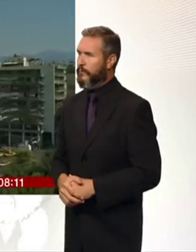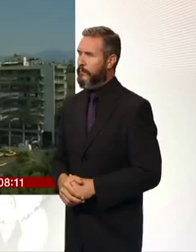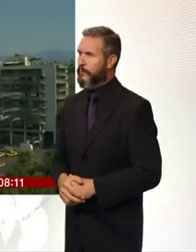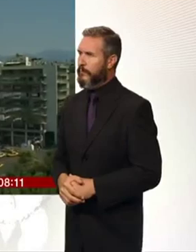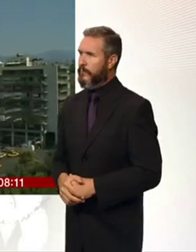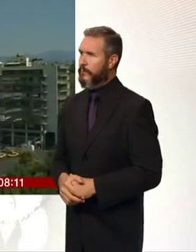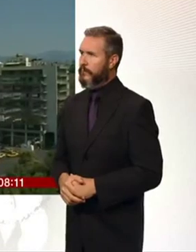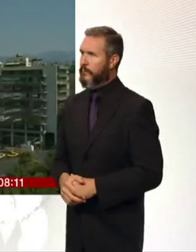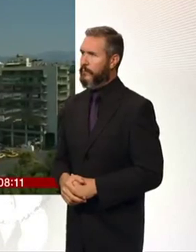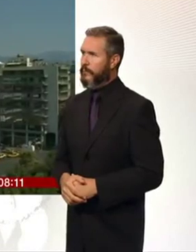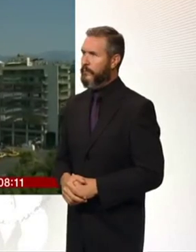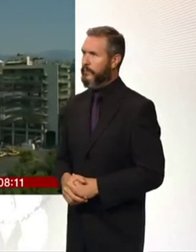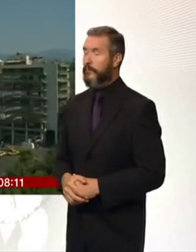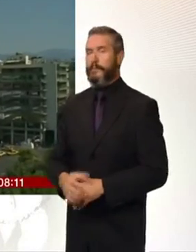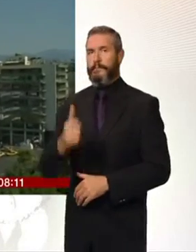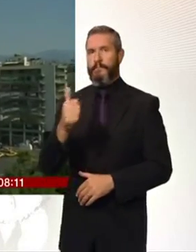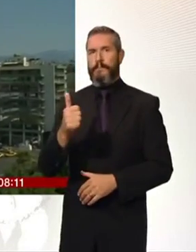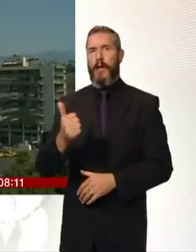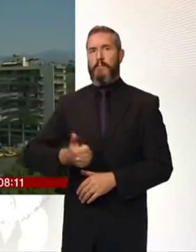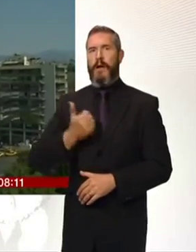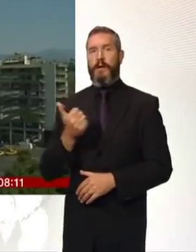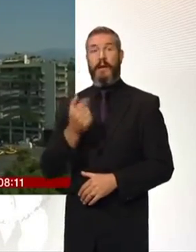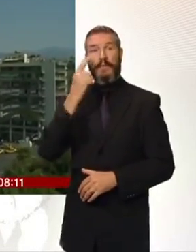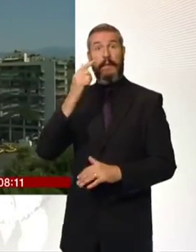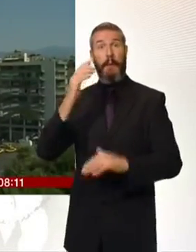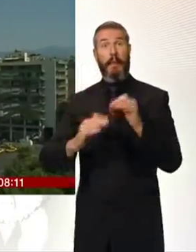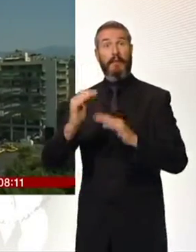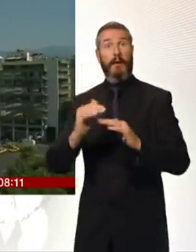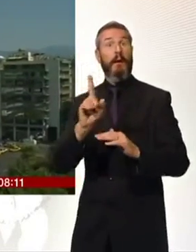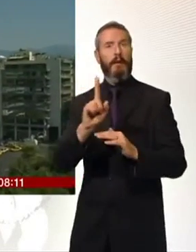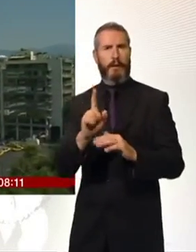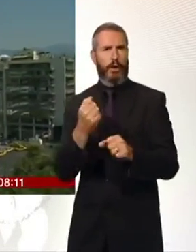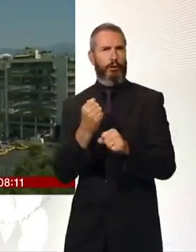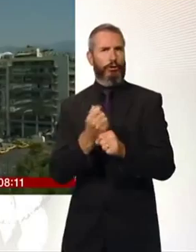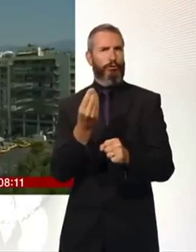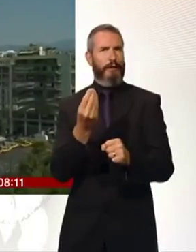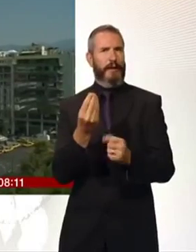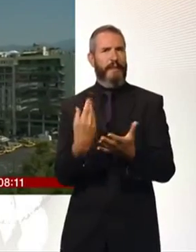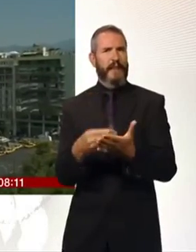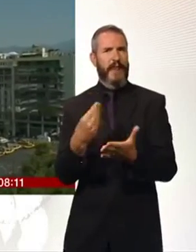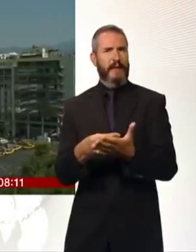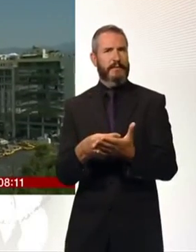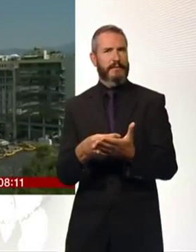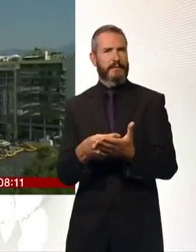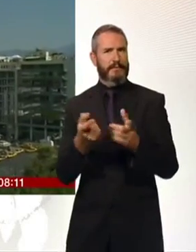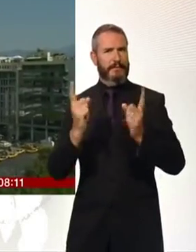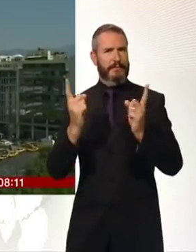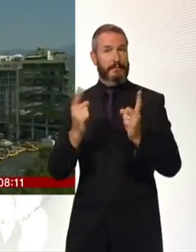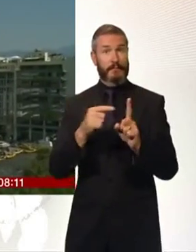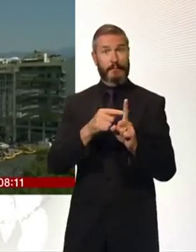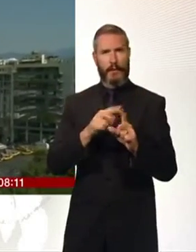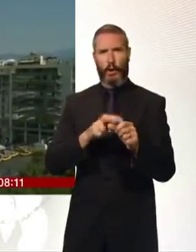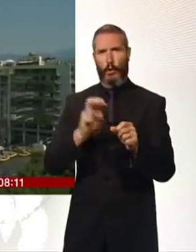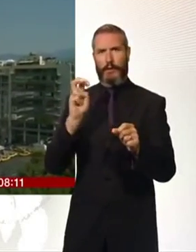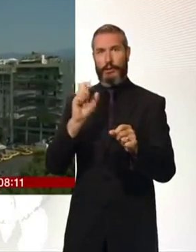Good morning to you, Bill. Over my shoulder is the Greek Finance Ministry. That was where Yanis Varoufakis was the boss until